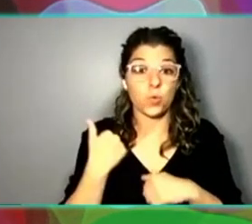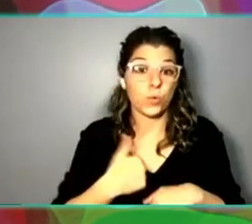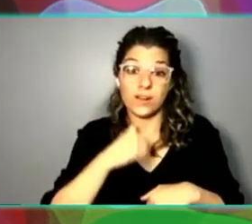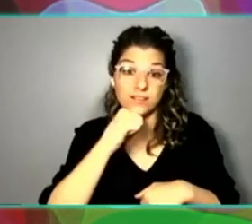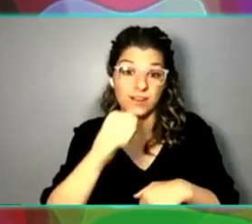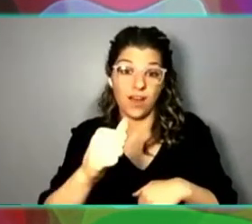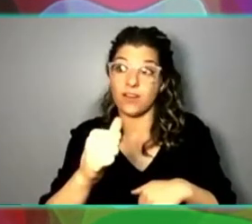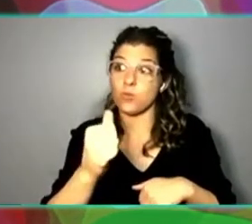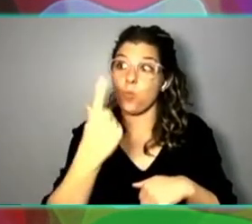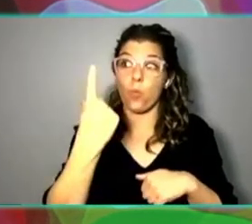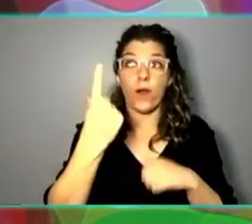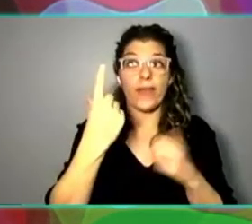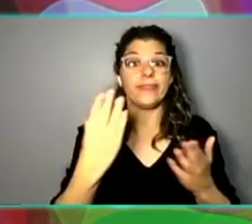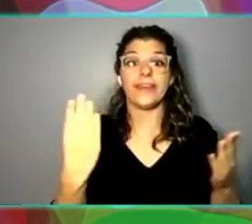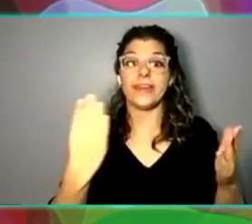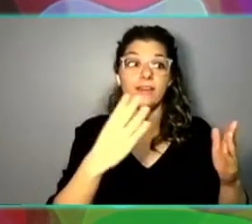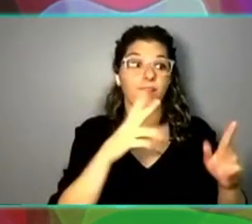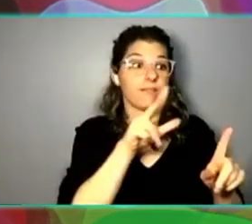so.